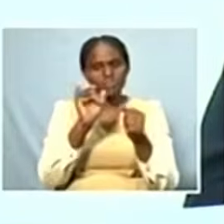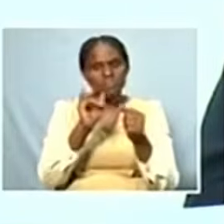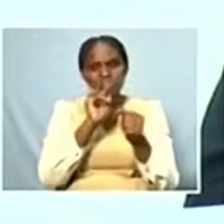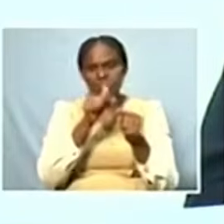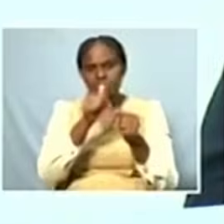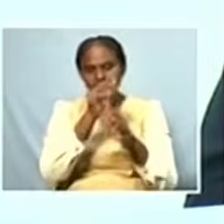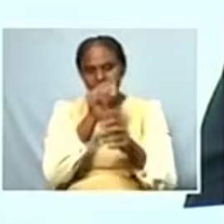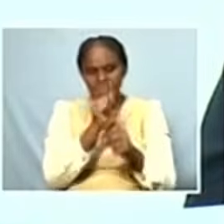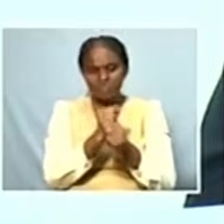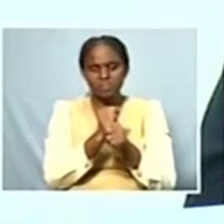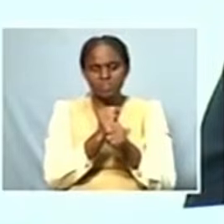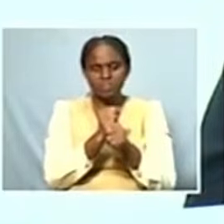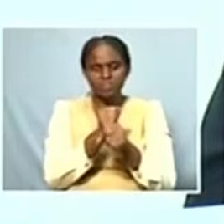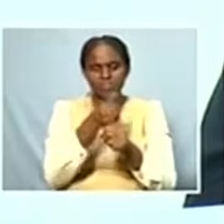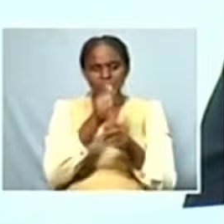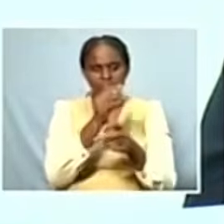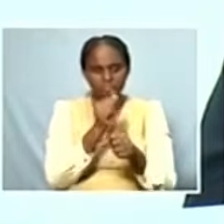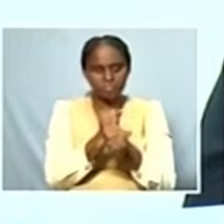get a